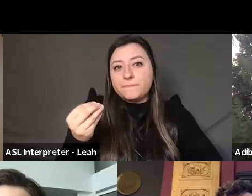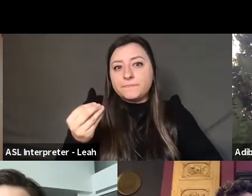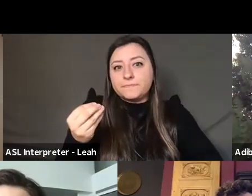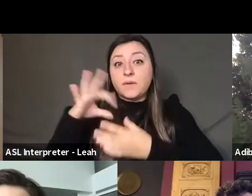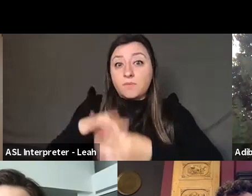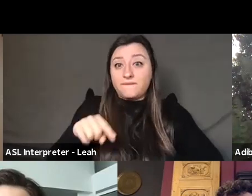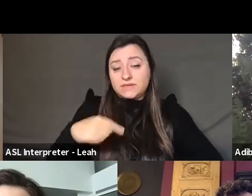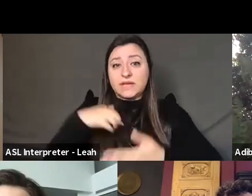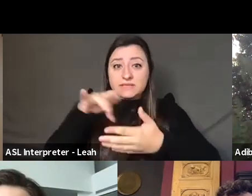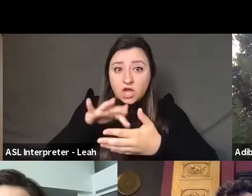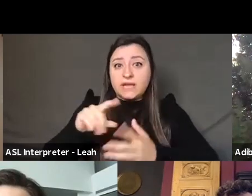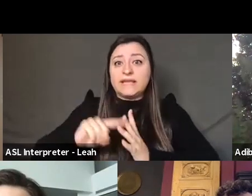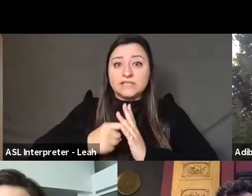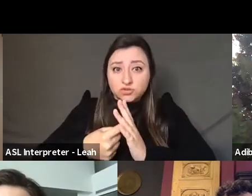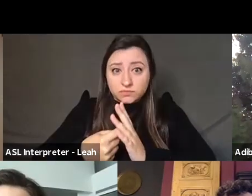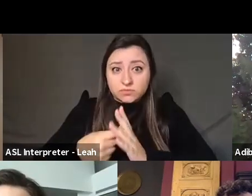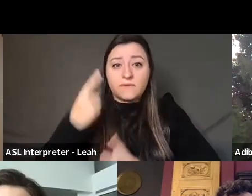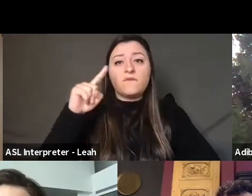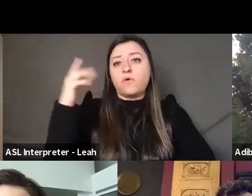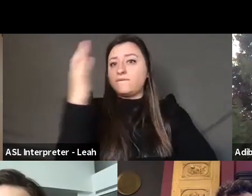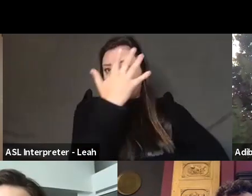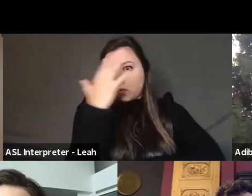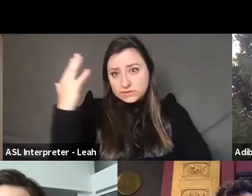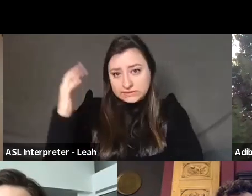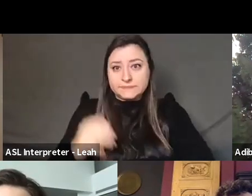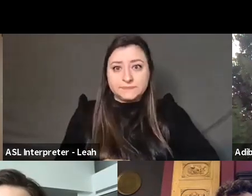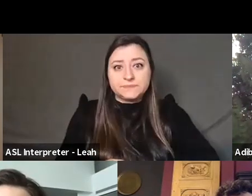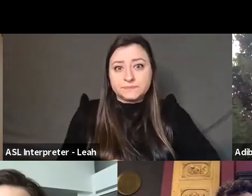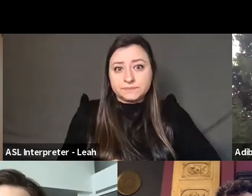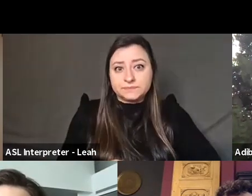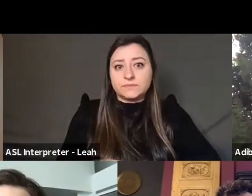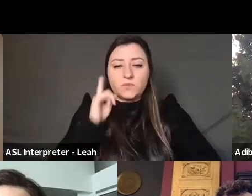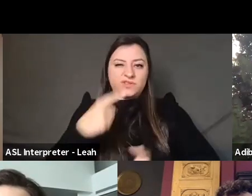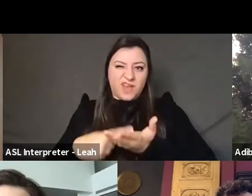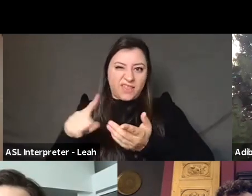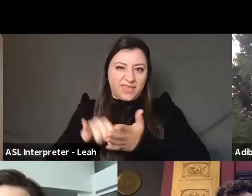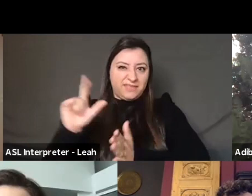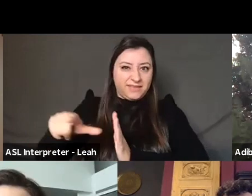as part of this, I started an initiative called The Other Forest. So we'll be talking about that in a bit.